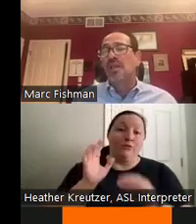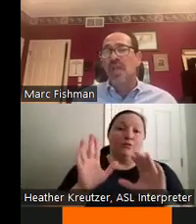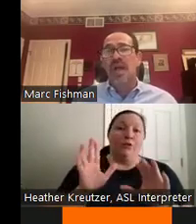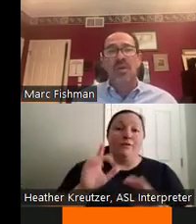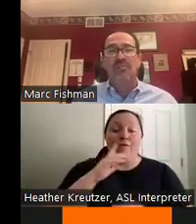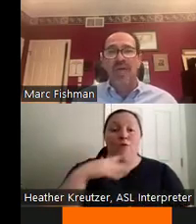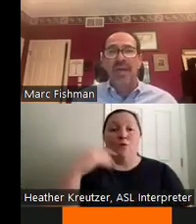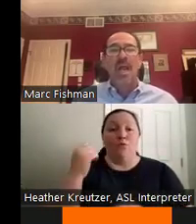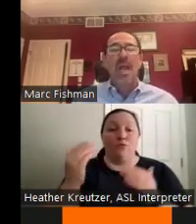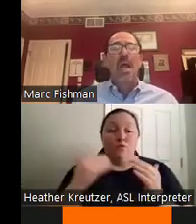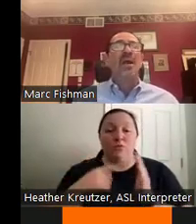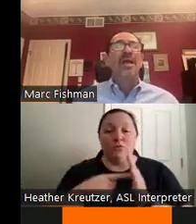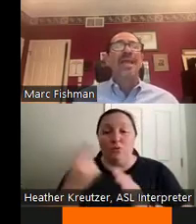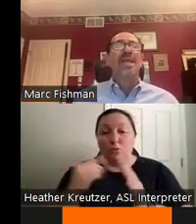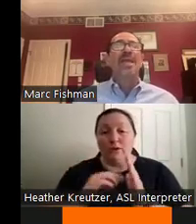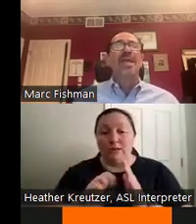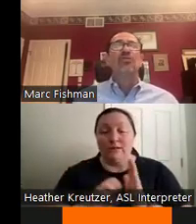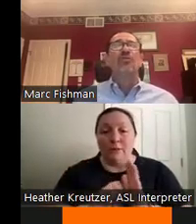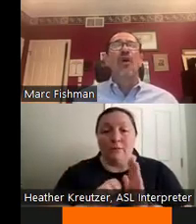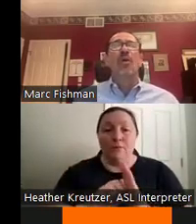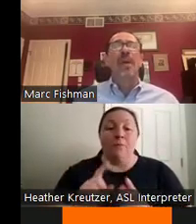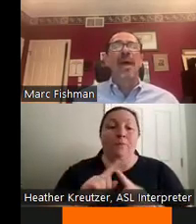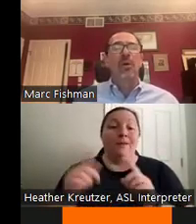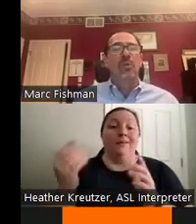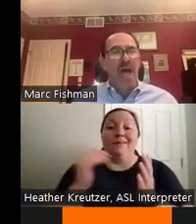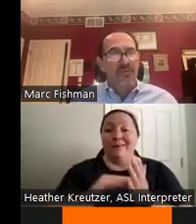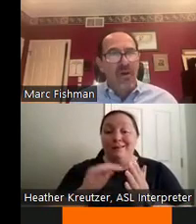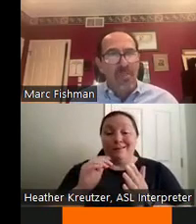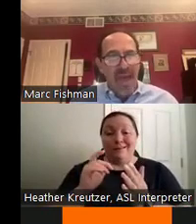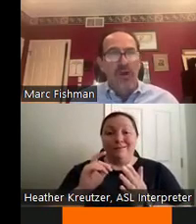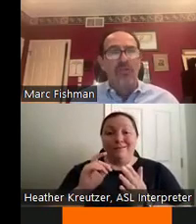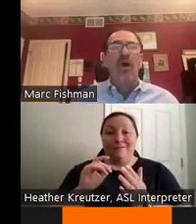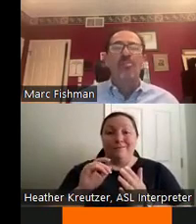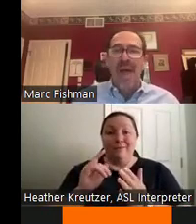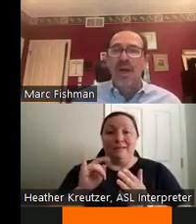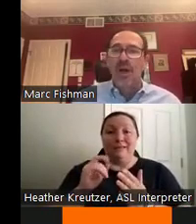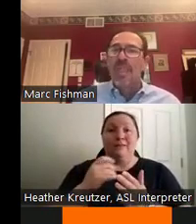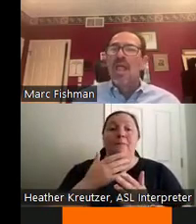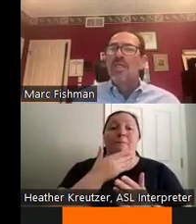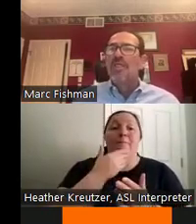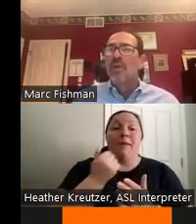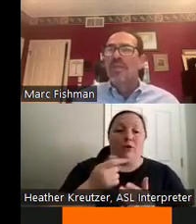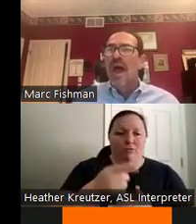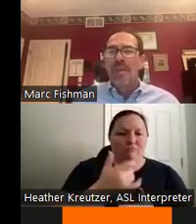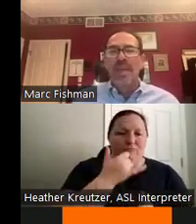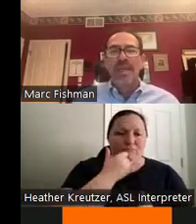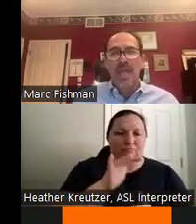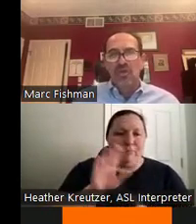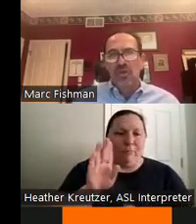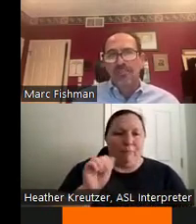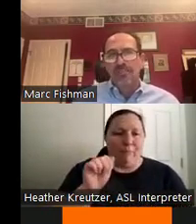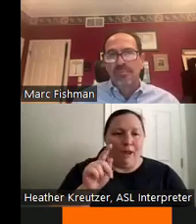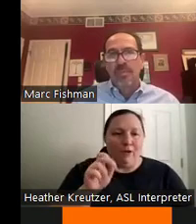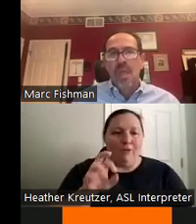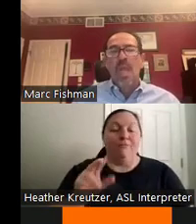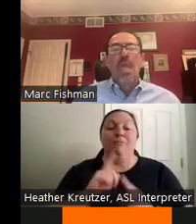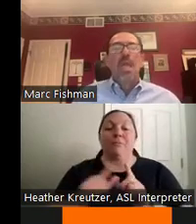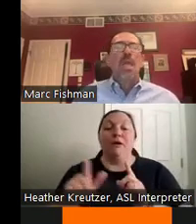show you one example of that. But again, it's far better, far better than without